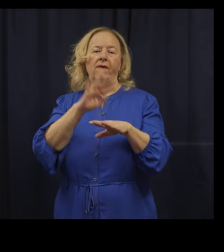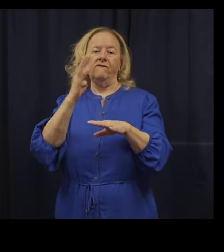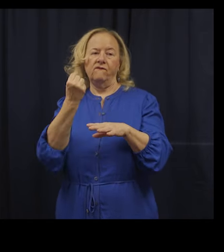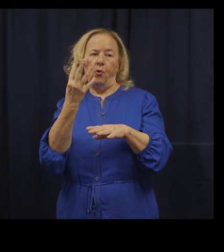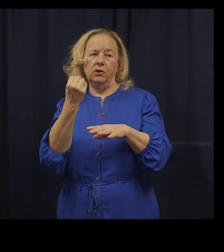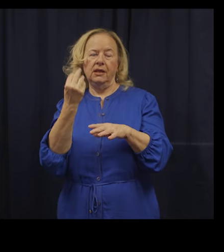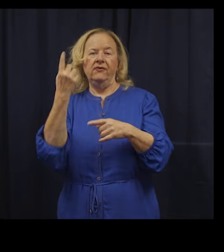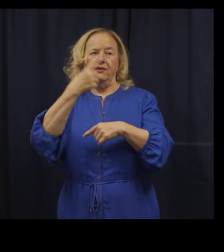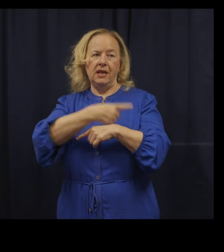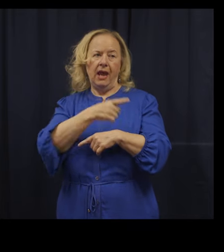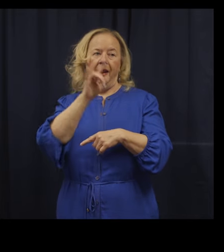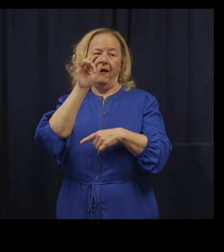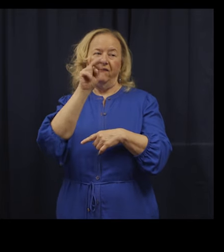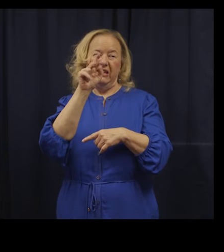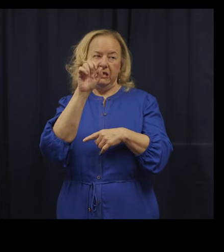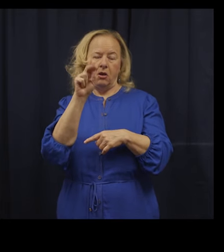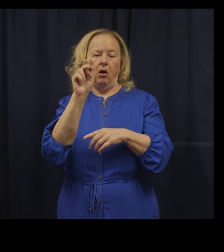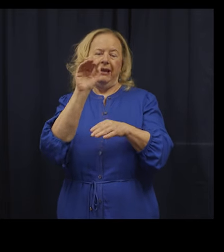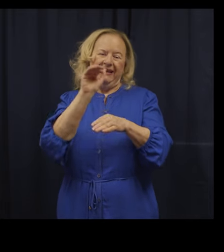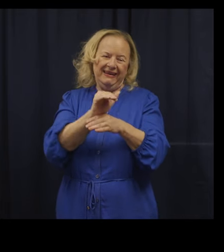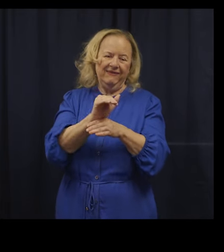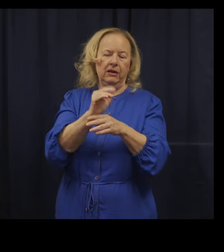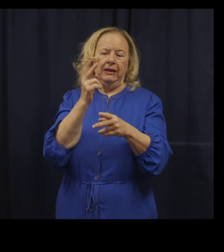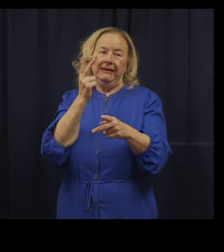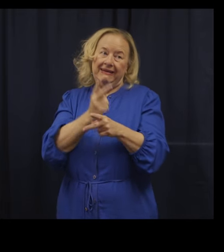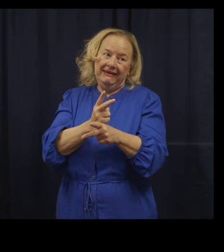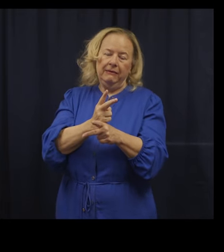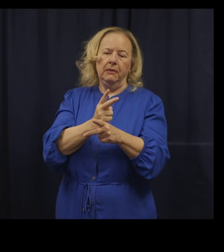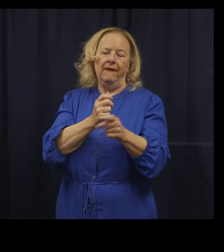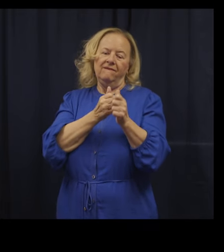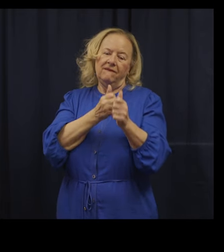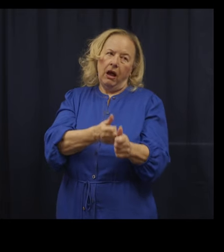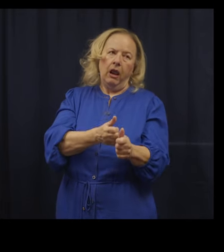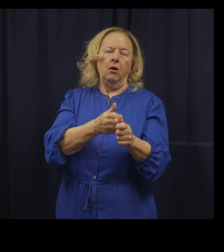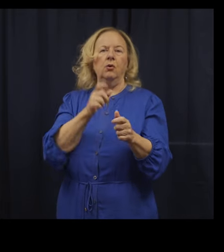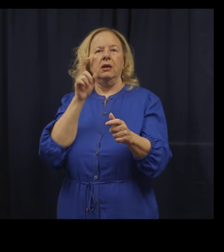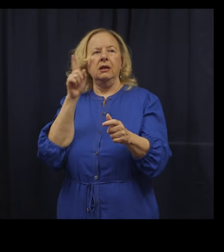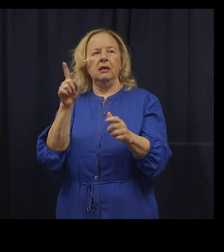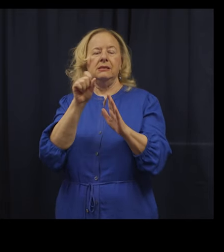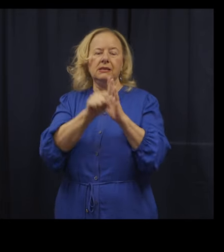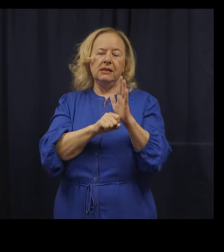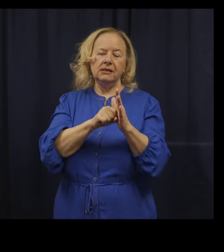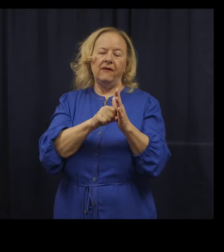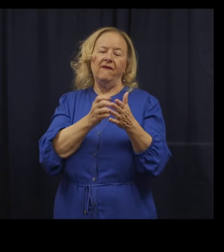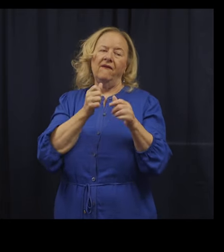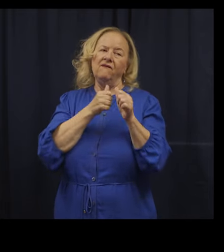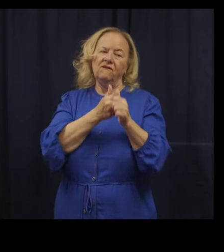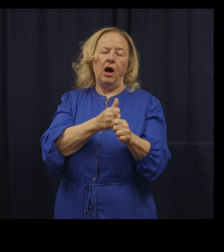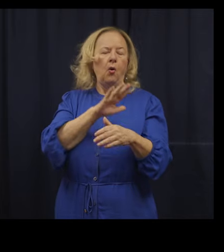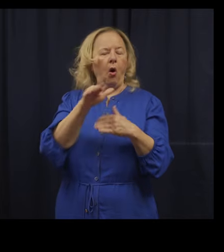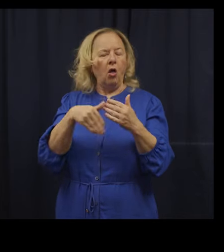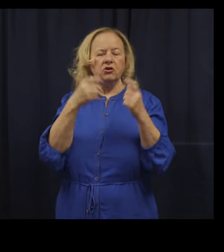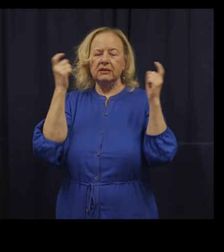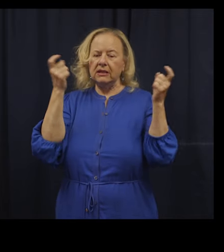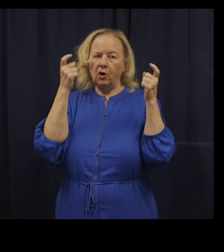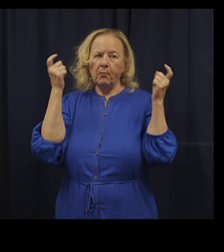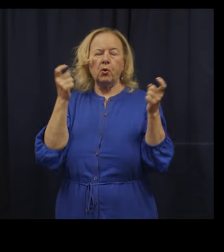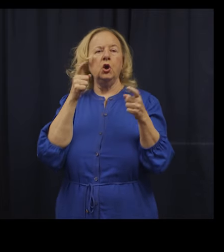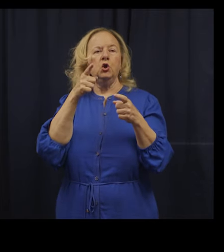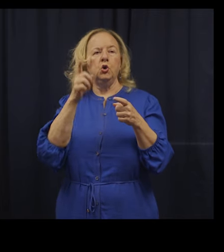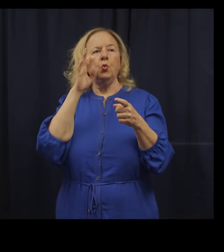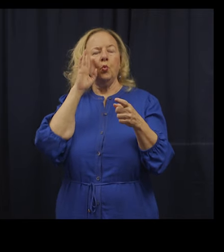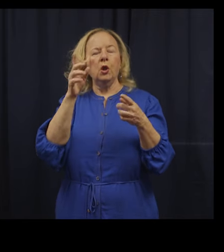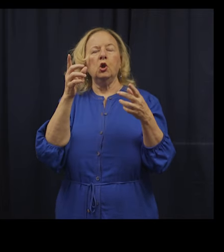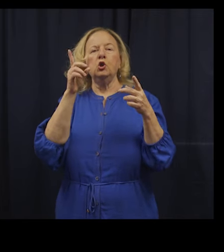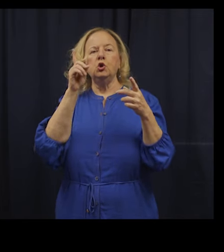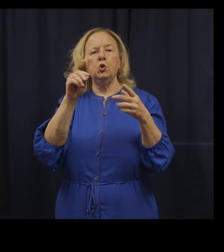of this month, at even, you shall keep it in his appointed season, according to all the rites, according to all the ceremonies, shall you